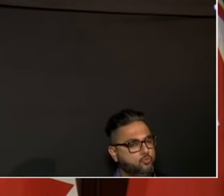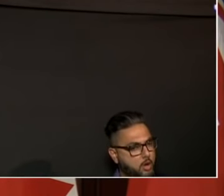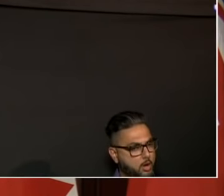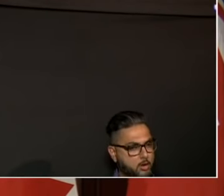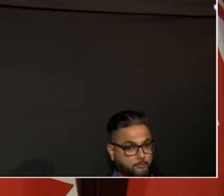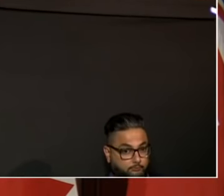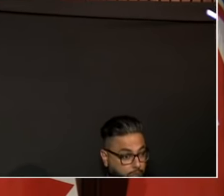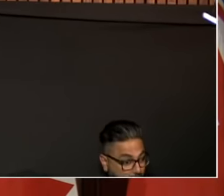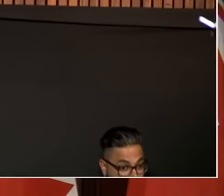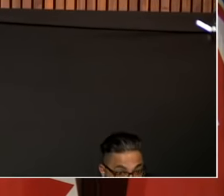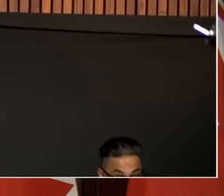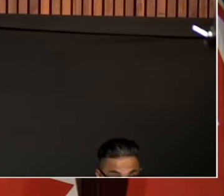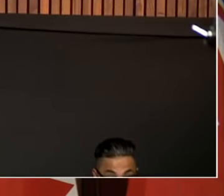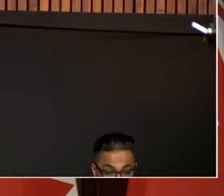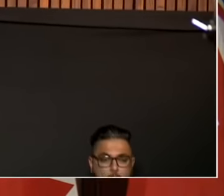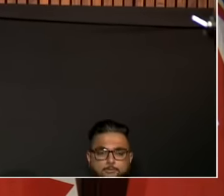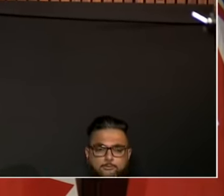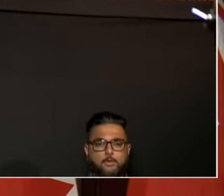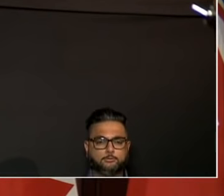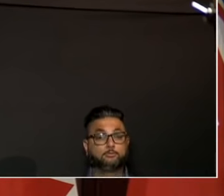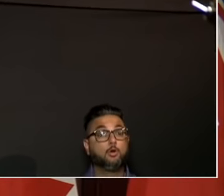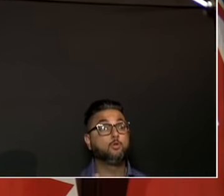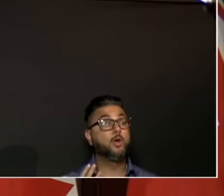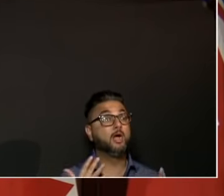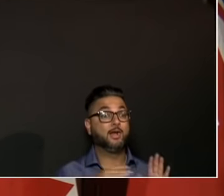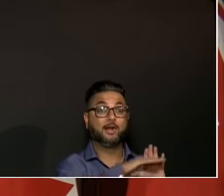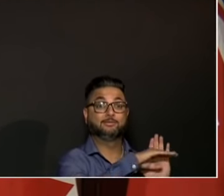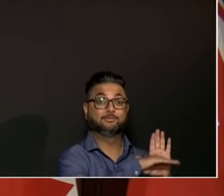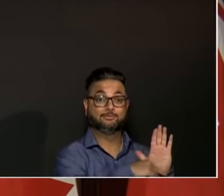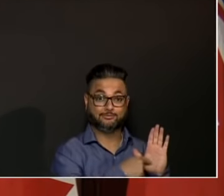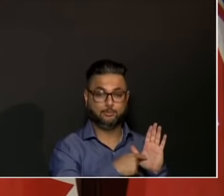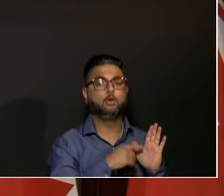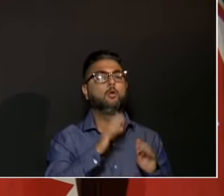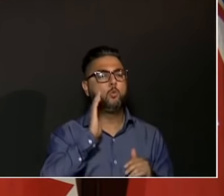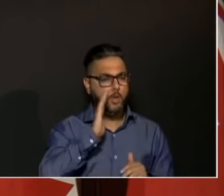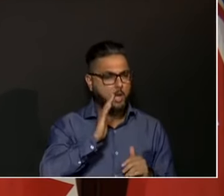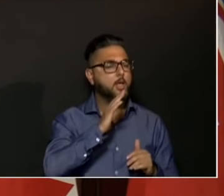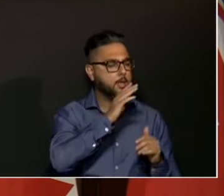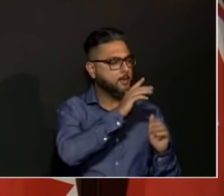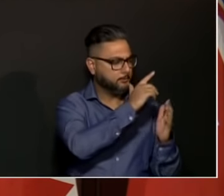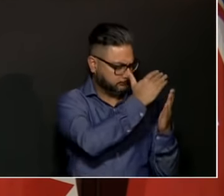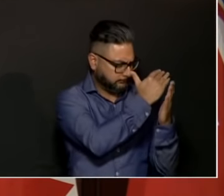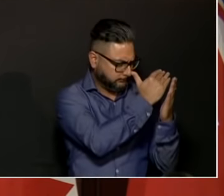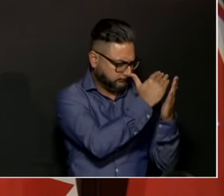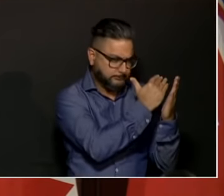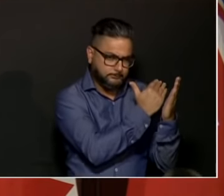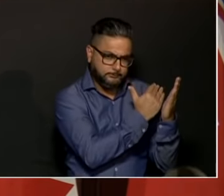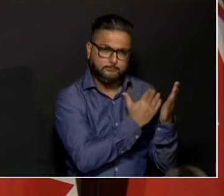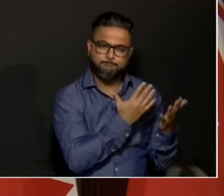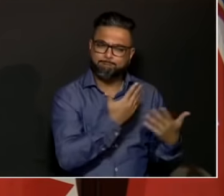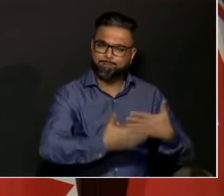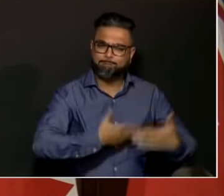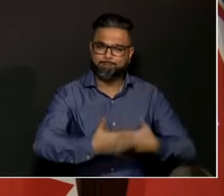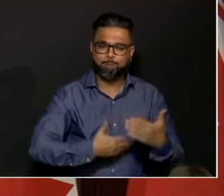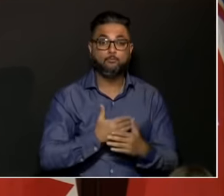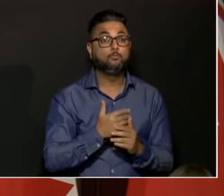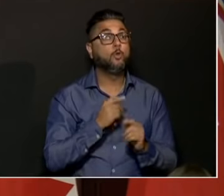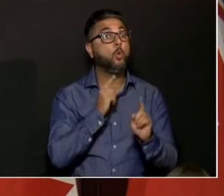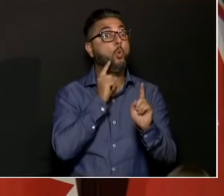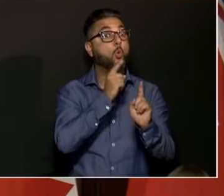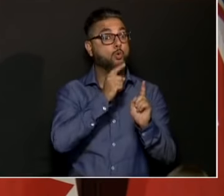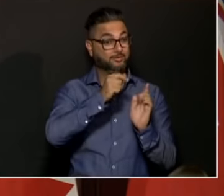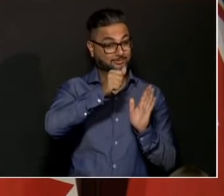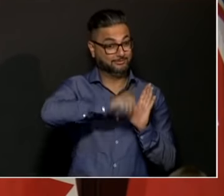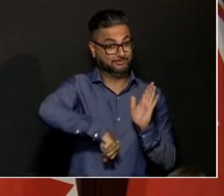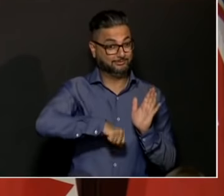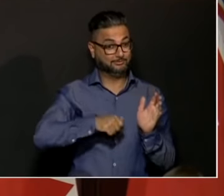list can get the care they need. We're working around the clock to clear the backlog of surgeries, and as a part